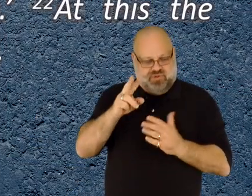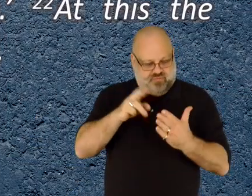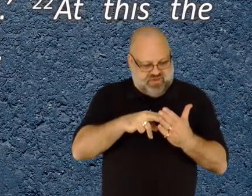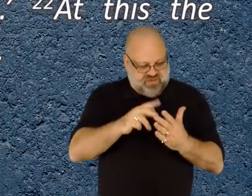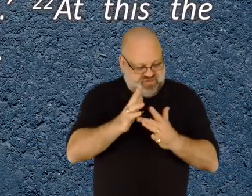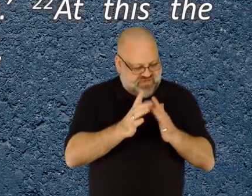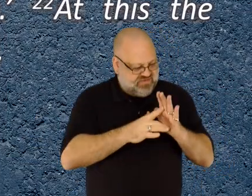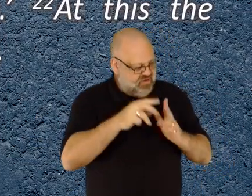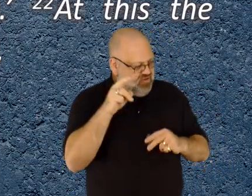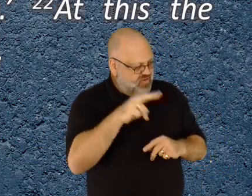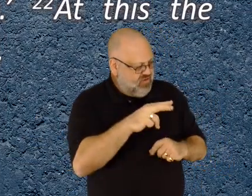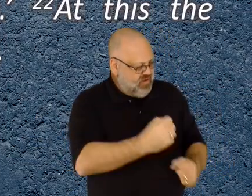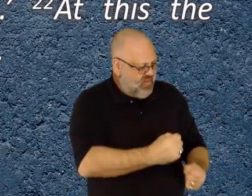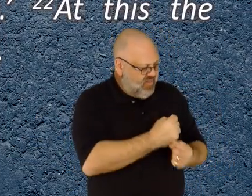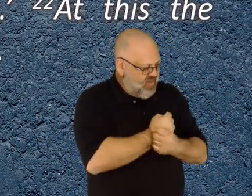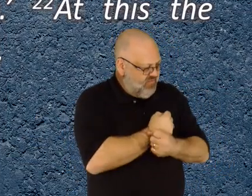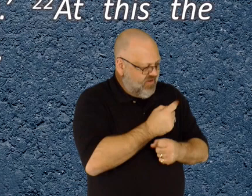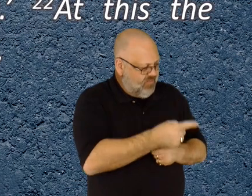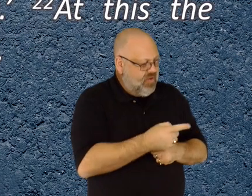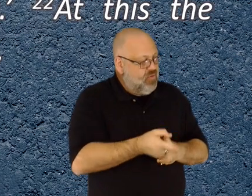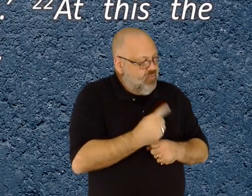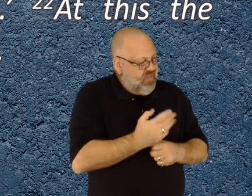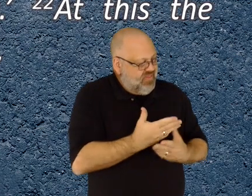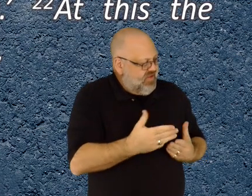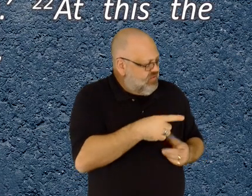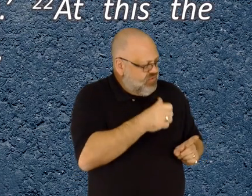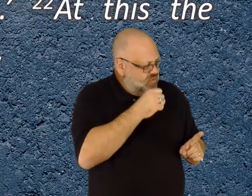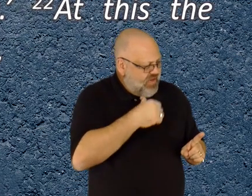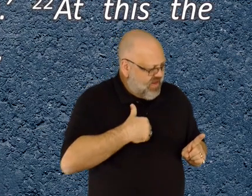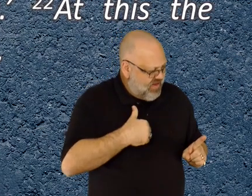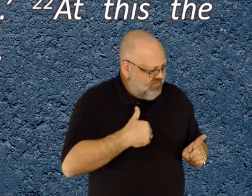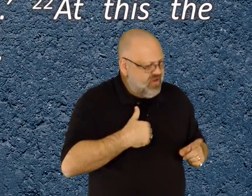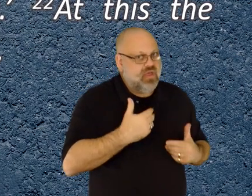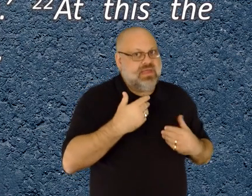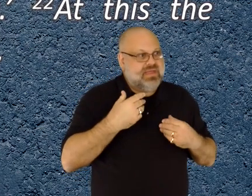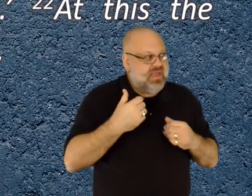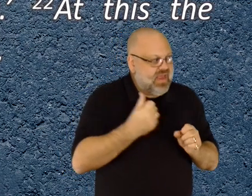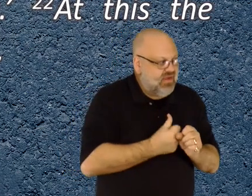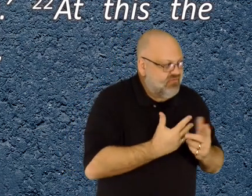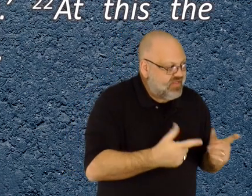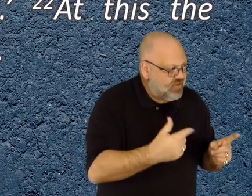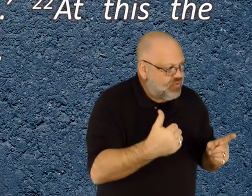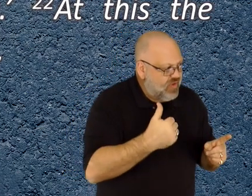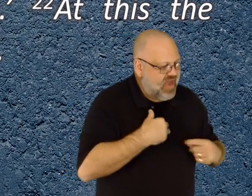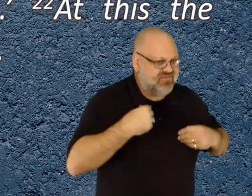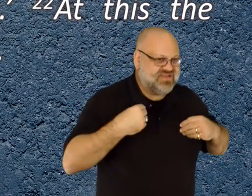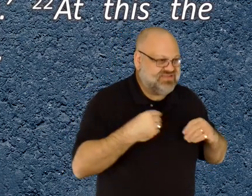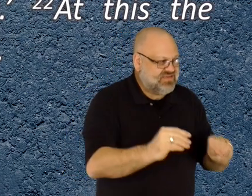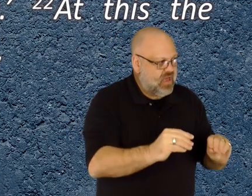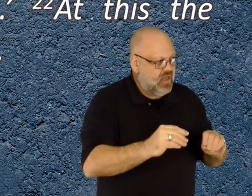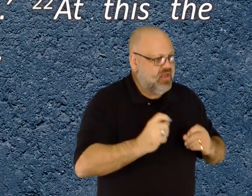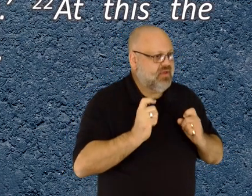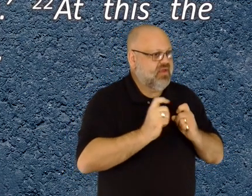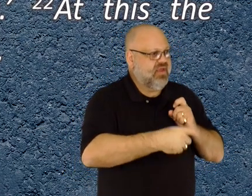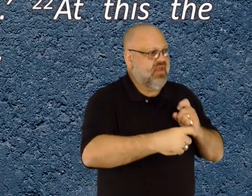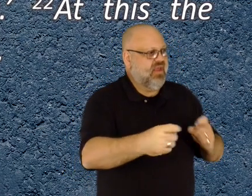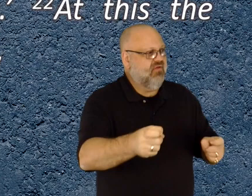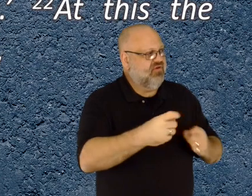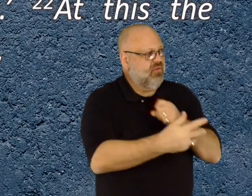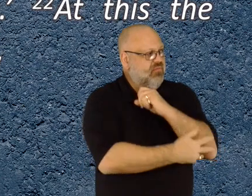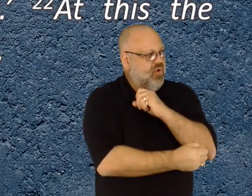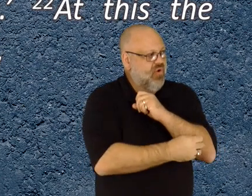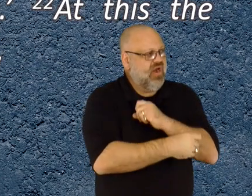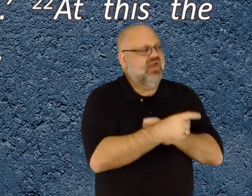and loved him. 'One thing you lack,' he said, 'go sell everything you have and give to the poor, and you will